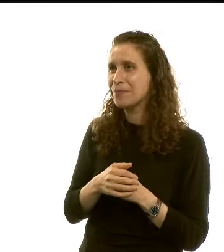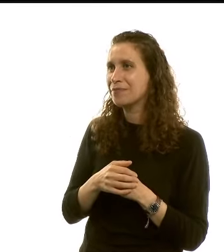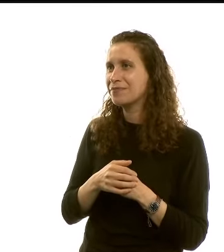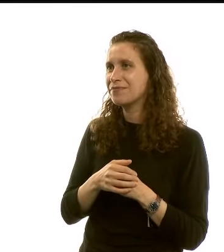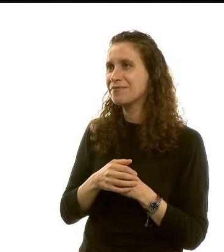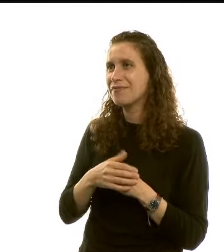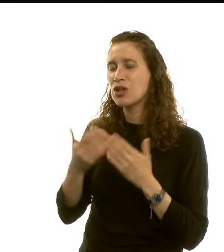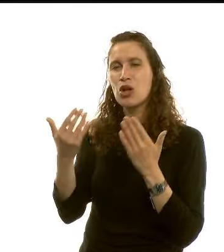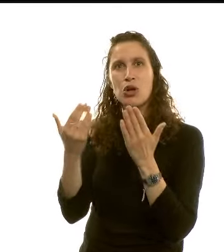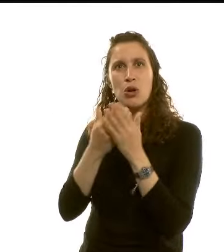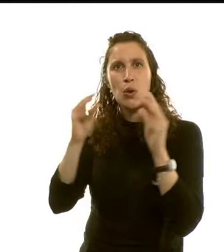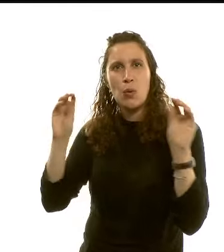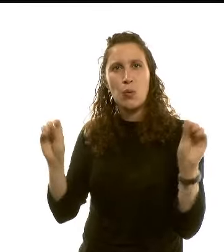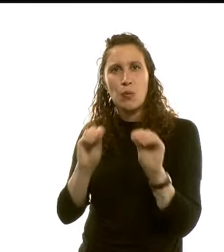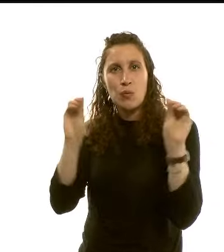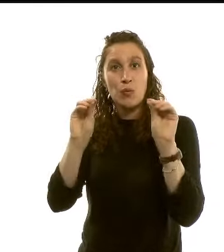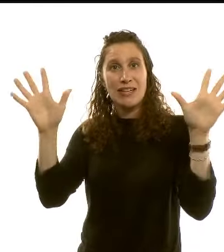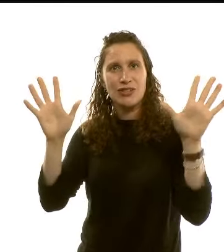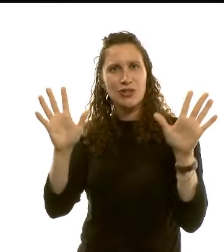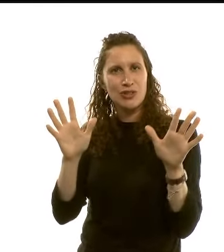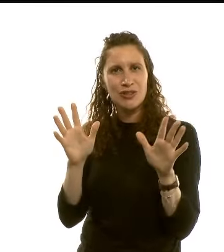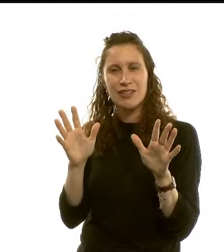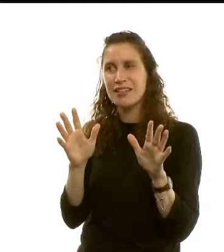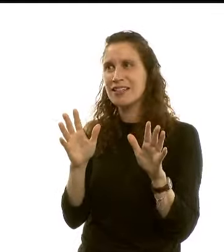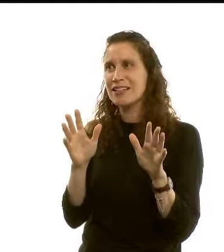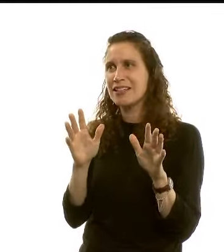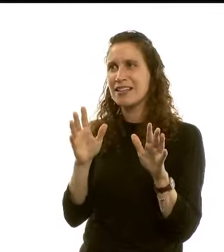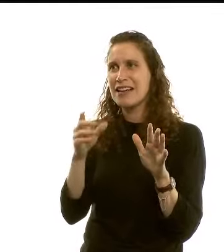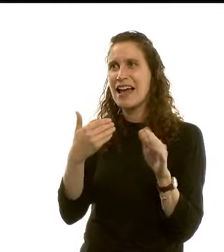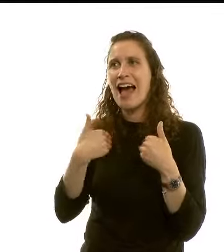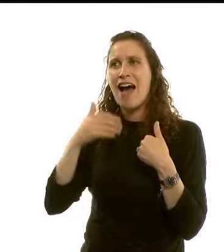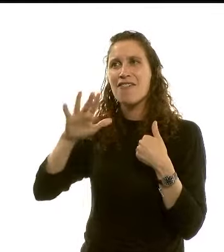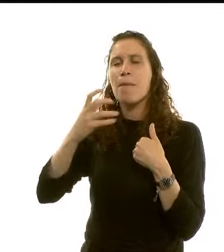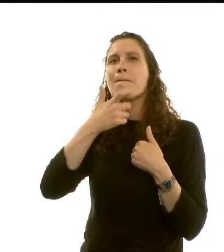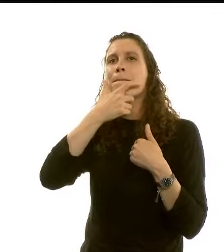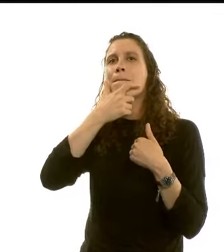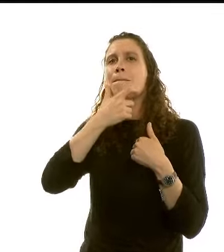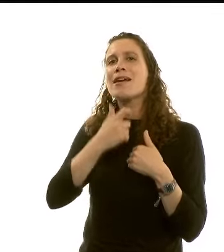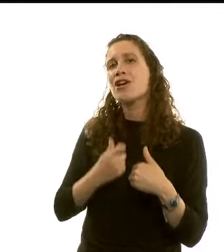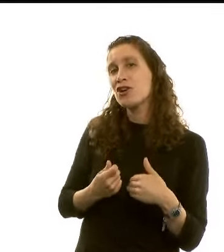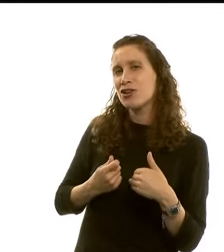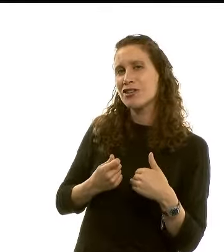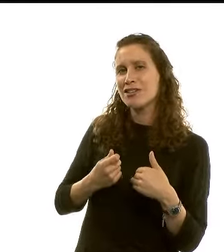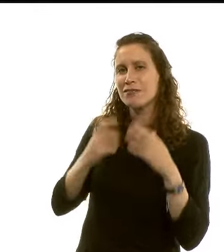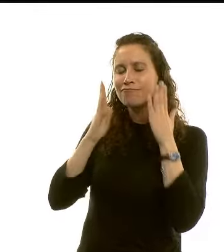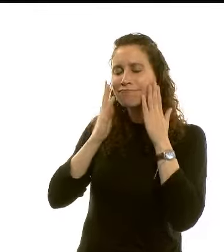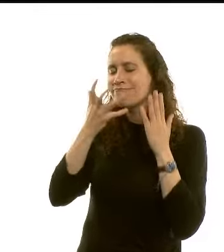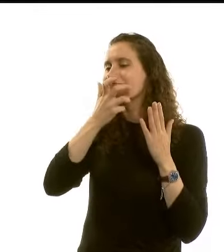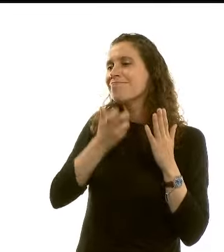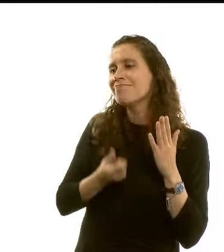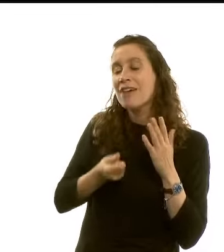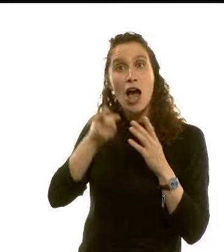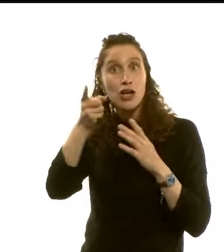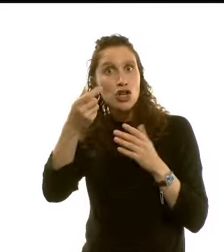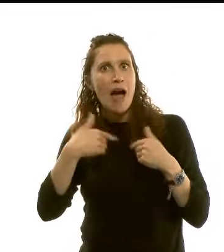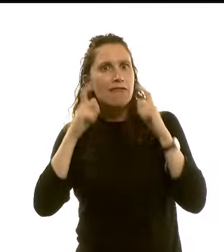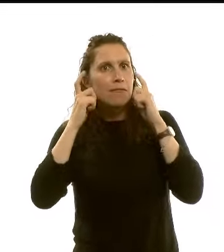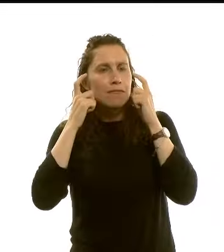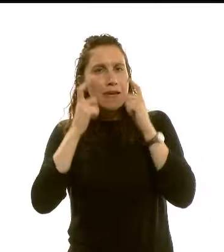wizard. Well, he's actually not a new wizard. This is Magisto, and he has his own beard. So his own beard. That's pretty cool. And you guys have beards, and so do